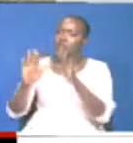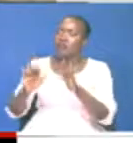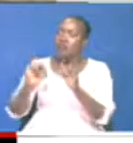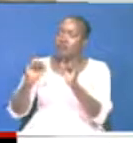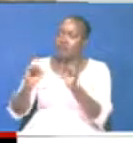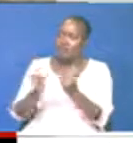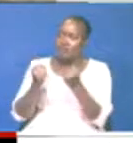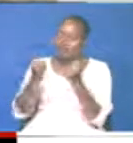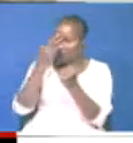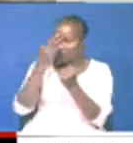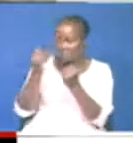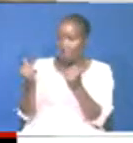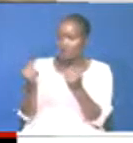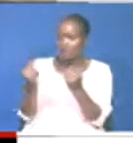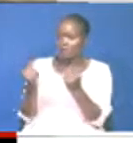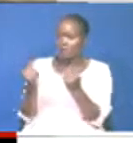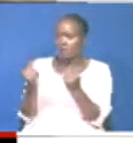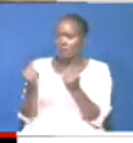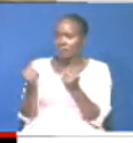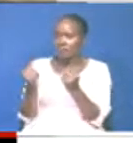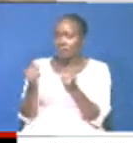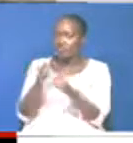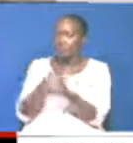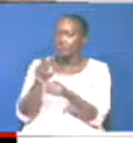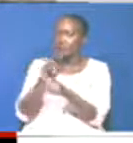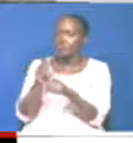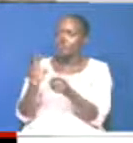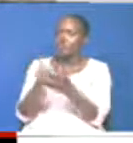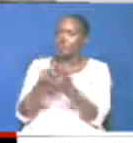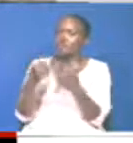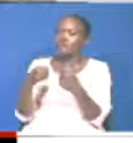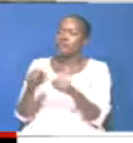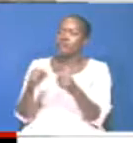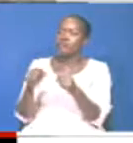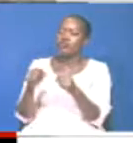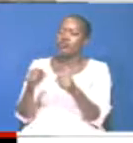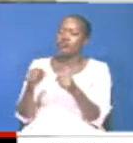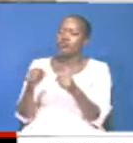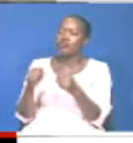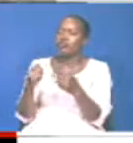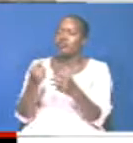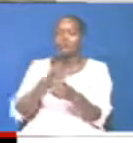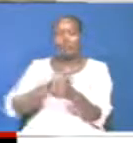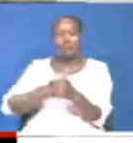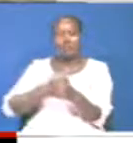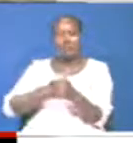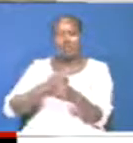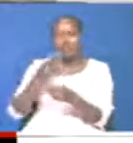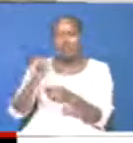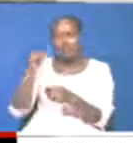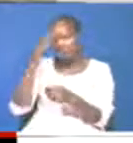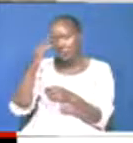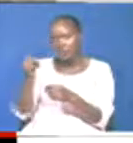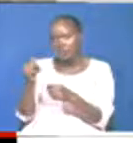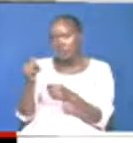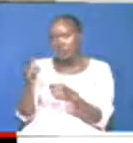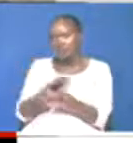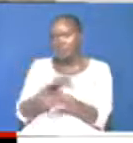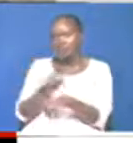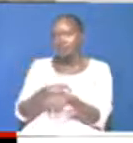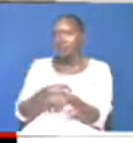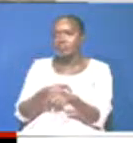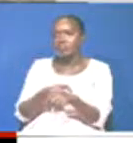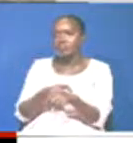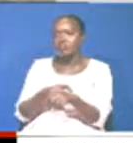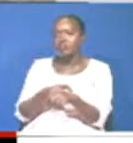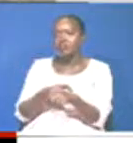Because when I see some of the boarders ride, I really sympathize with them. Because most of the time they are riding